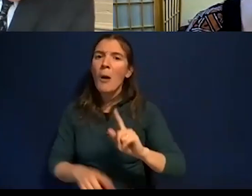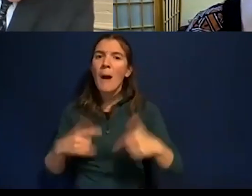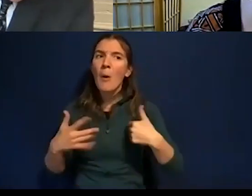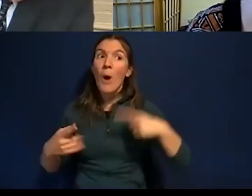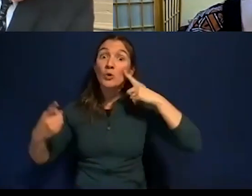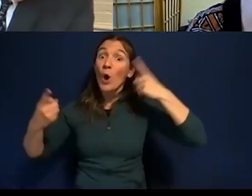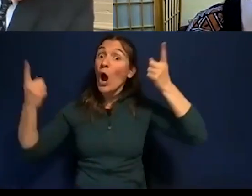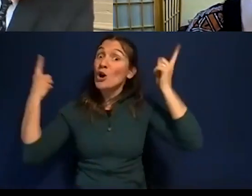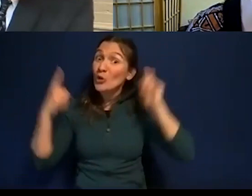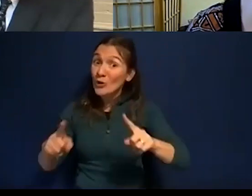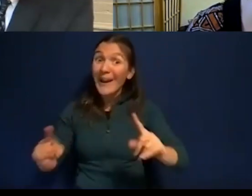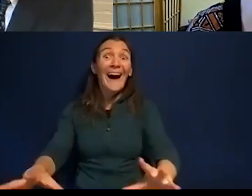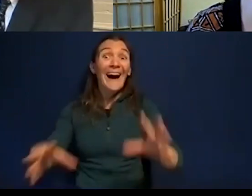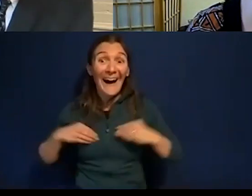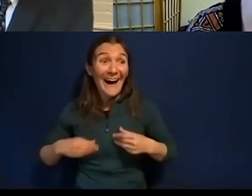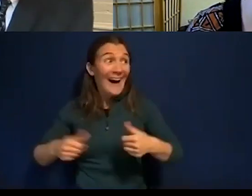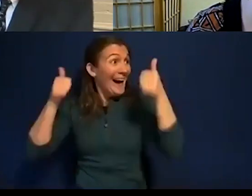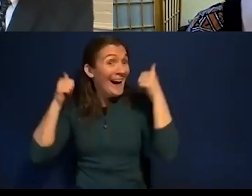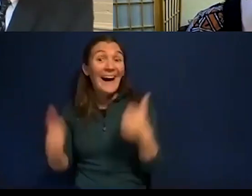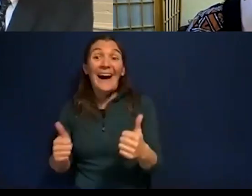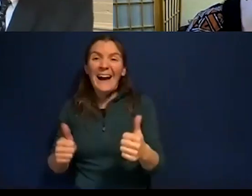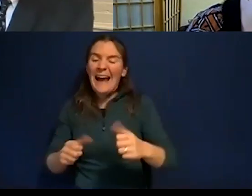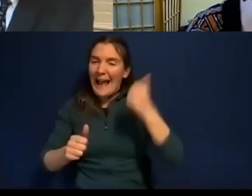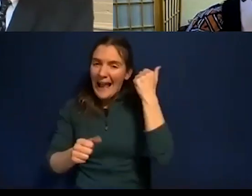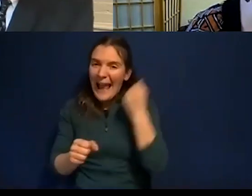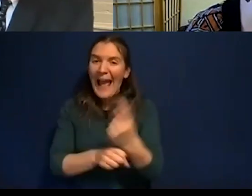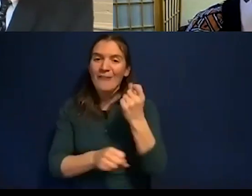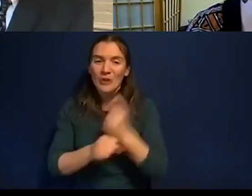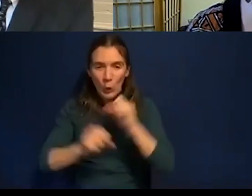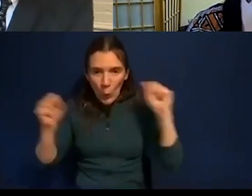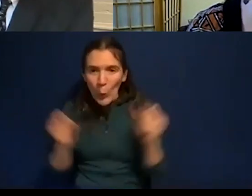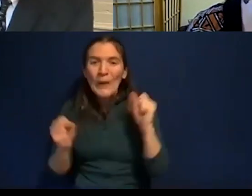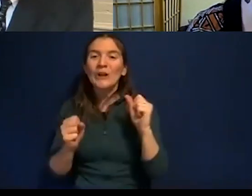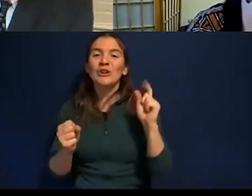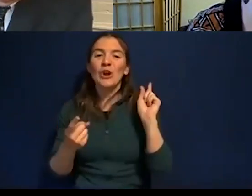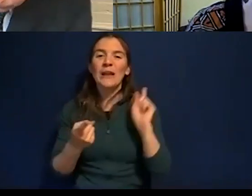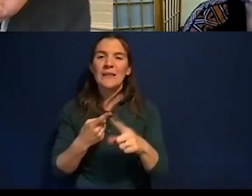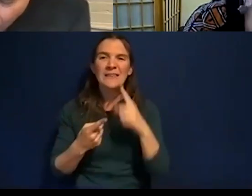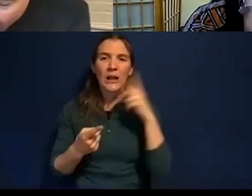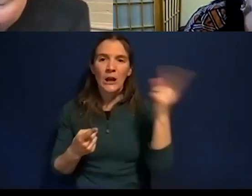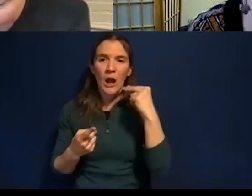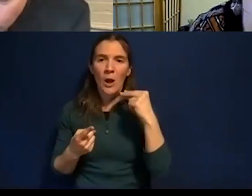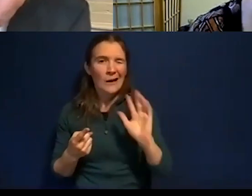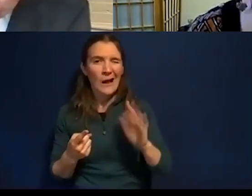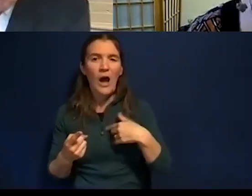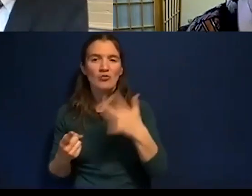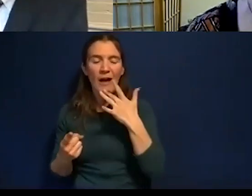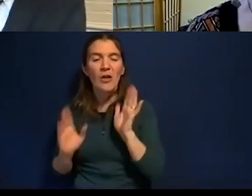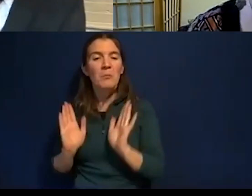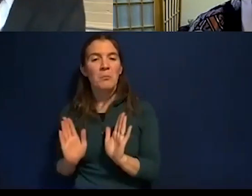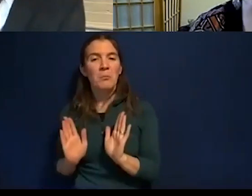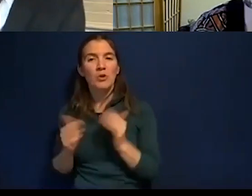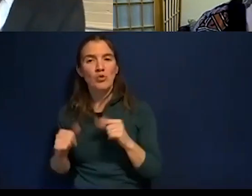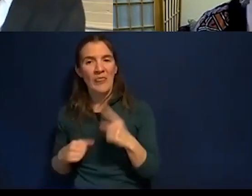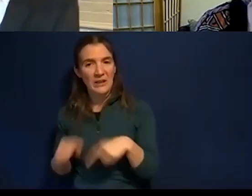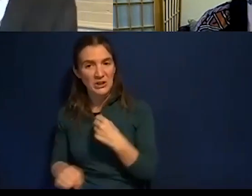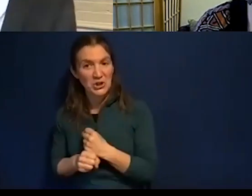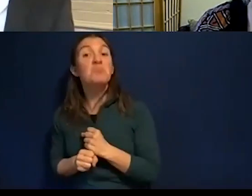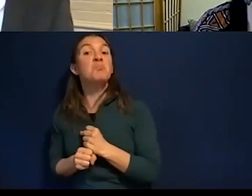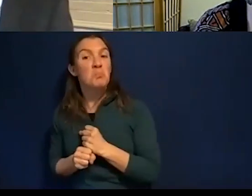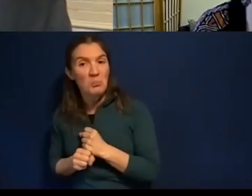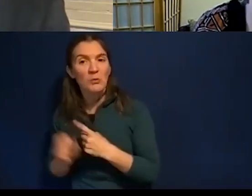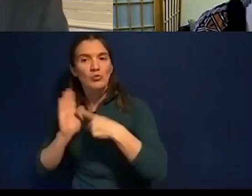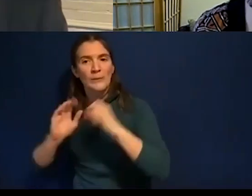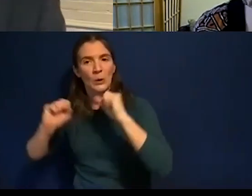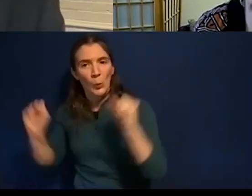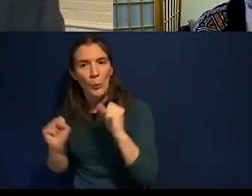to, we'll do it every winter until somebody says no. I would much rather say, let's do it this winter because it represents a